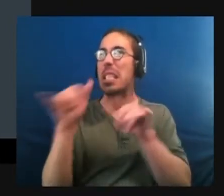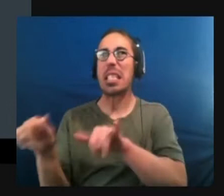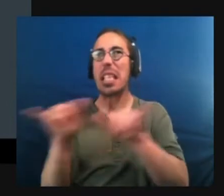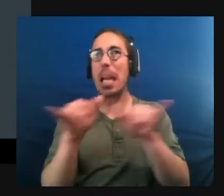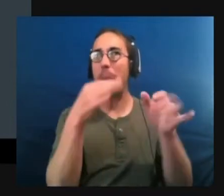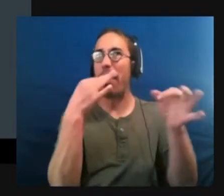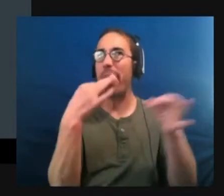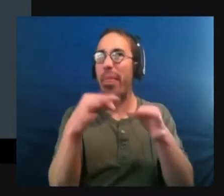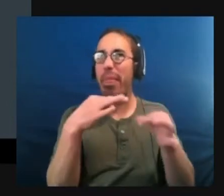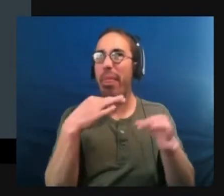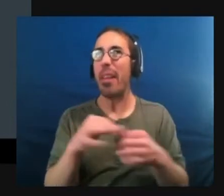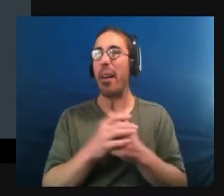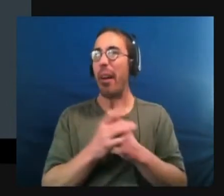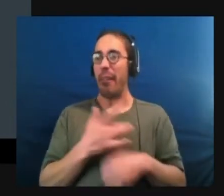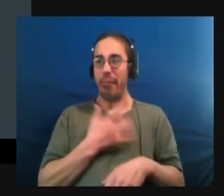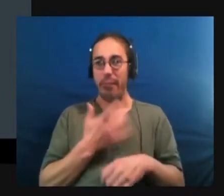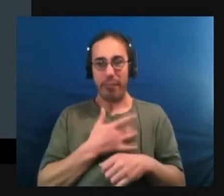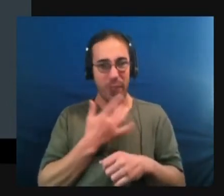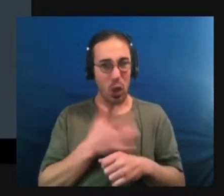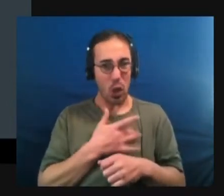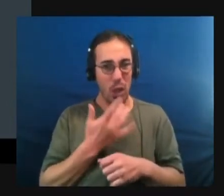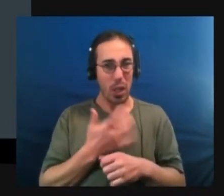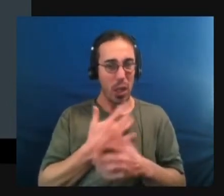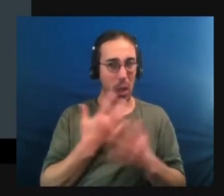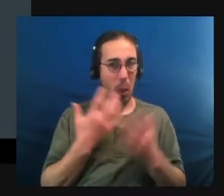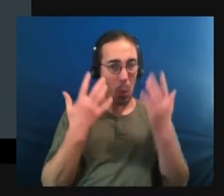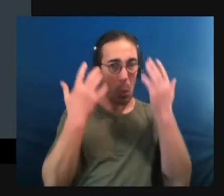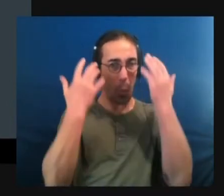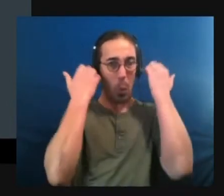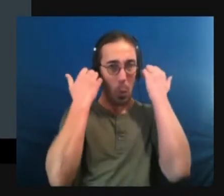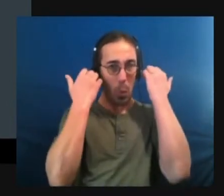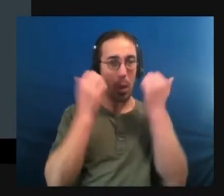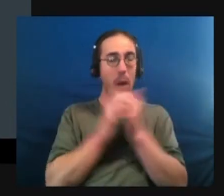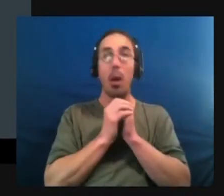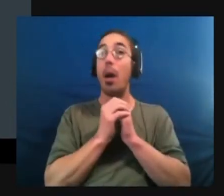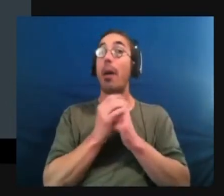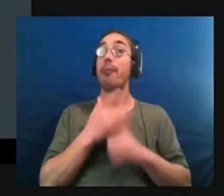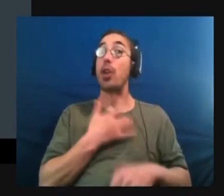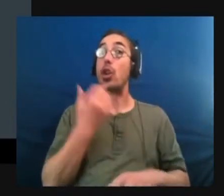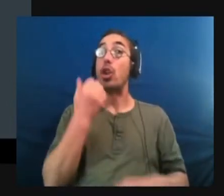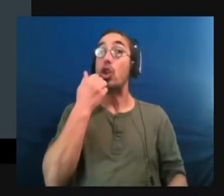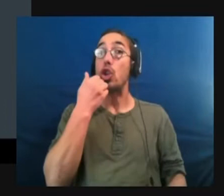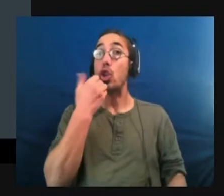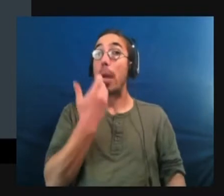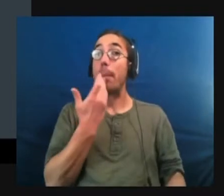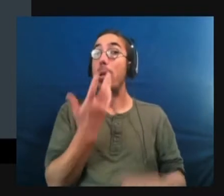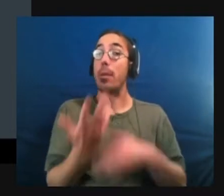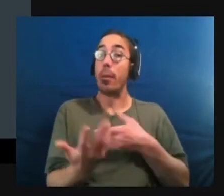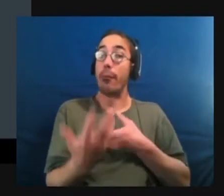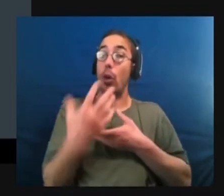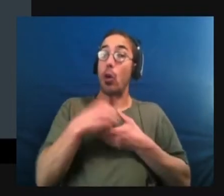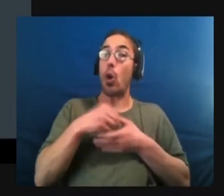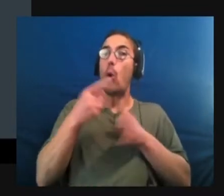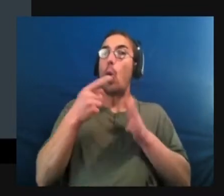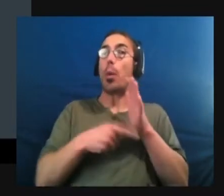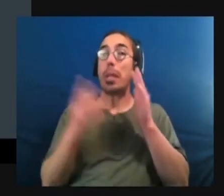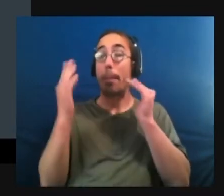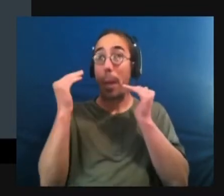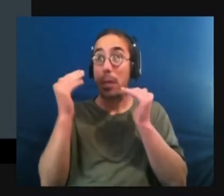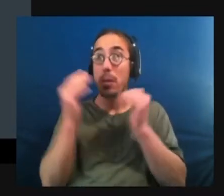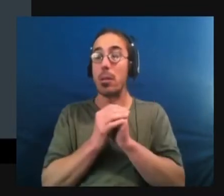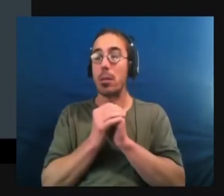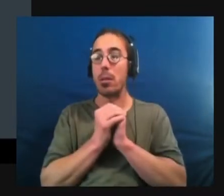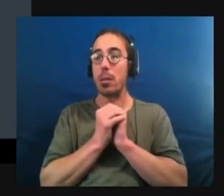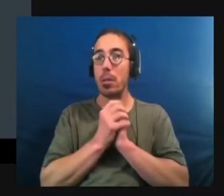immediately I feel as though I'm consuming them, and that this shame is becoming a part of what is expected to me